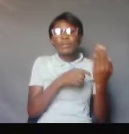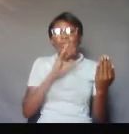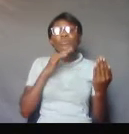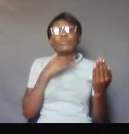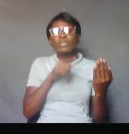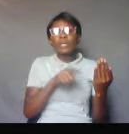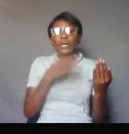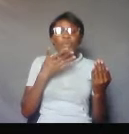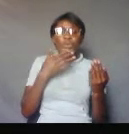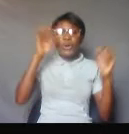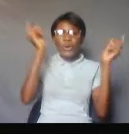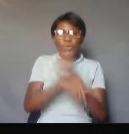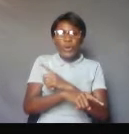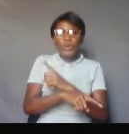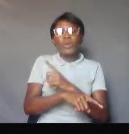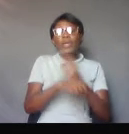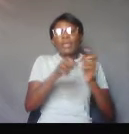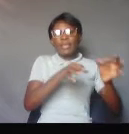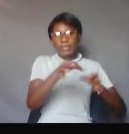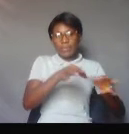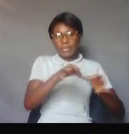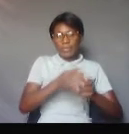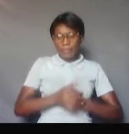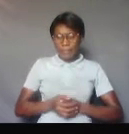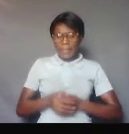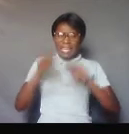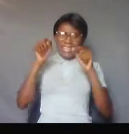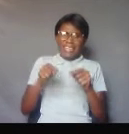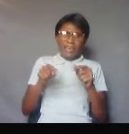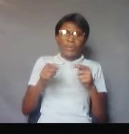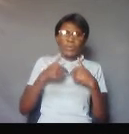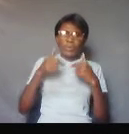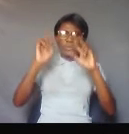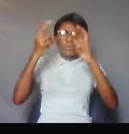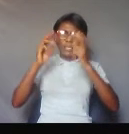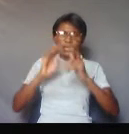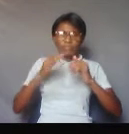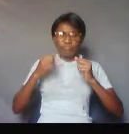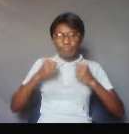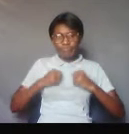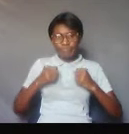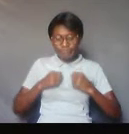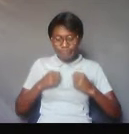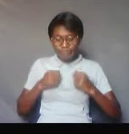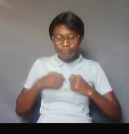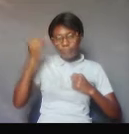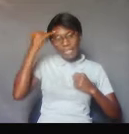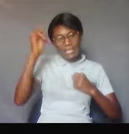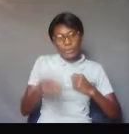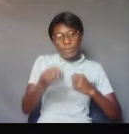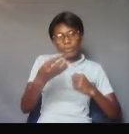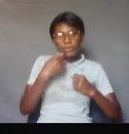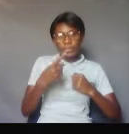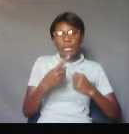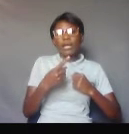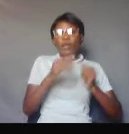by the slogan, reclaiming the stolen Bible, is it's exactly this idea that the Bible